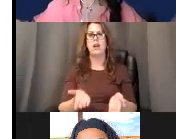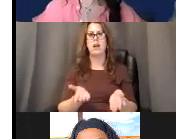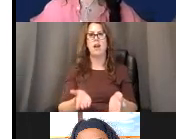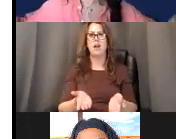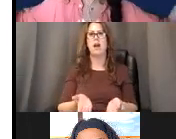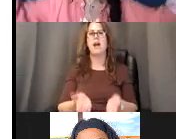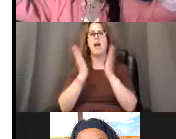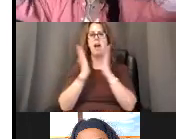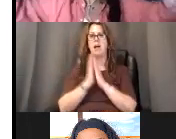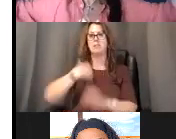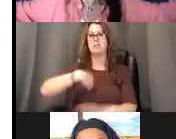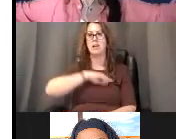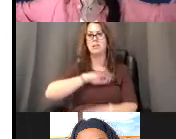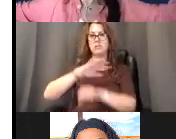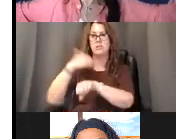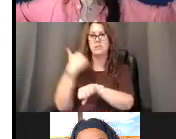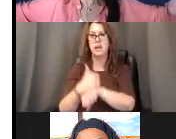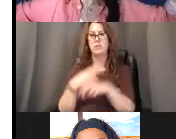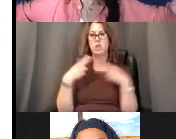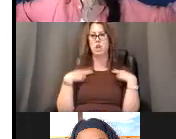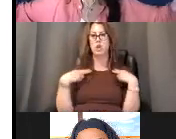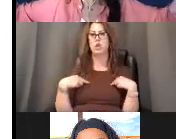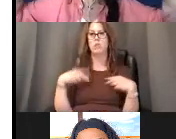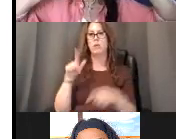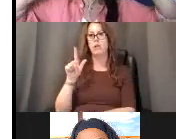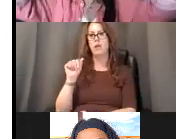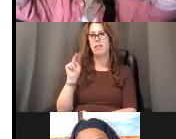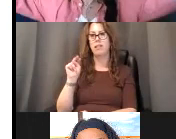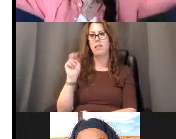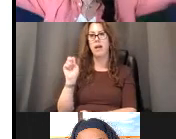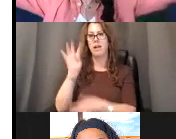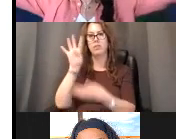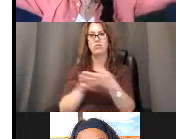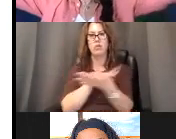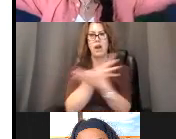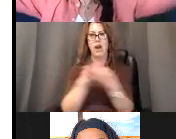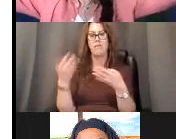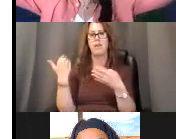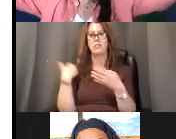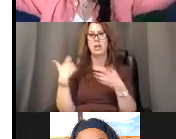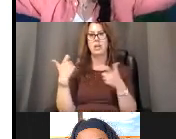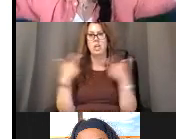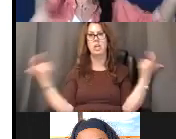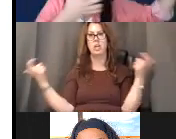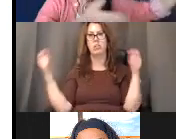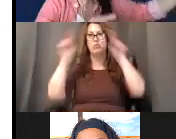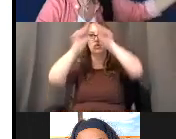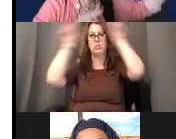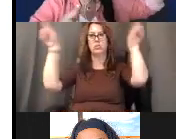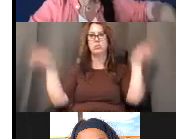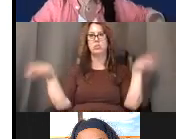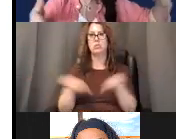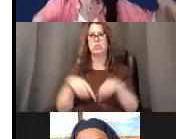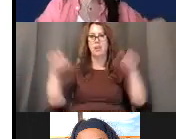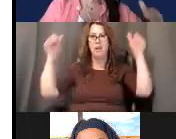line graphs according to the big map that they, so they had this pasted on the wall as large as the wall was and asked folks